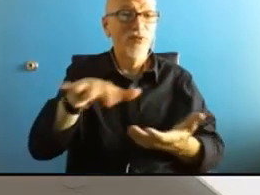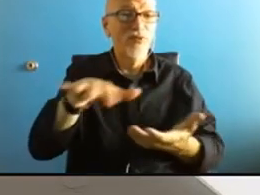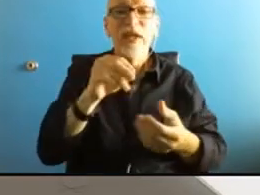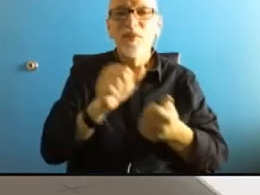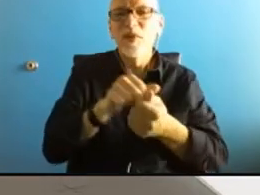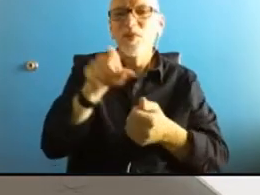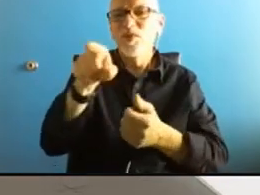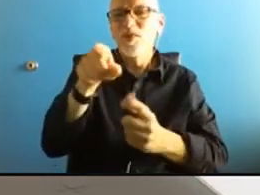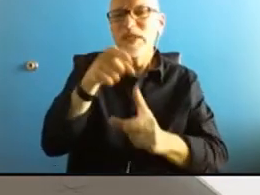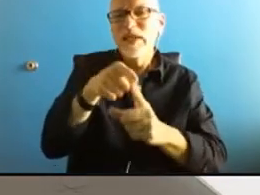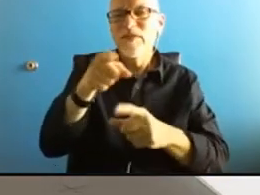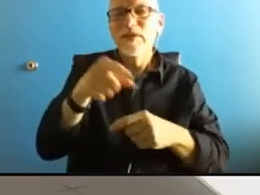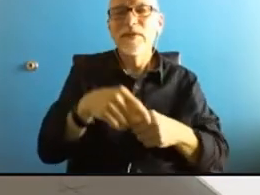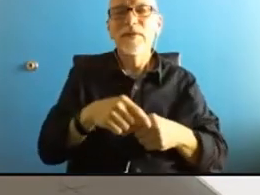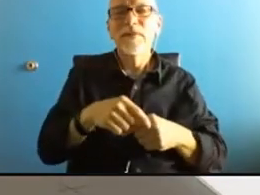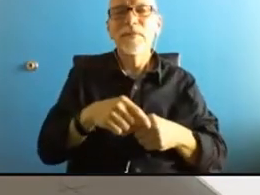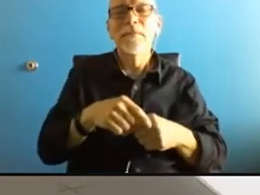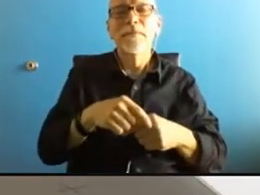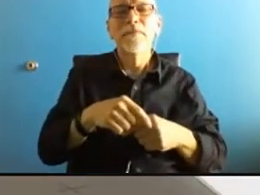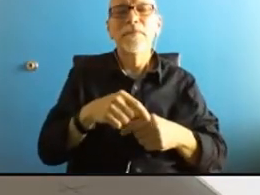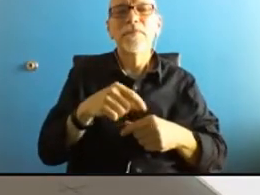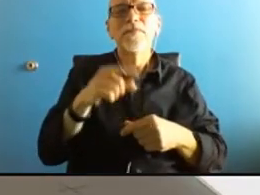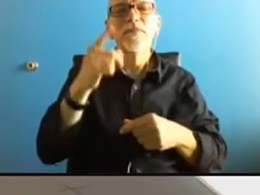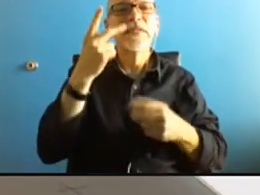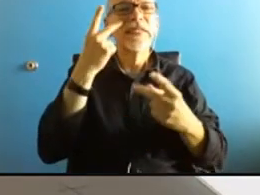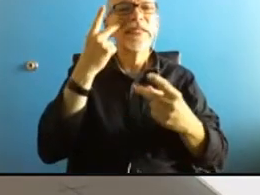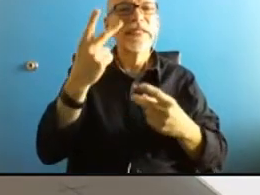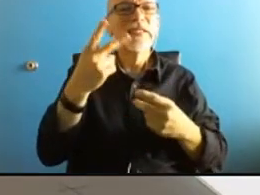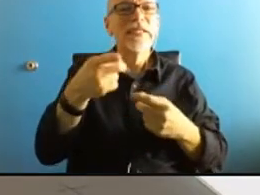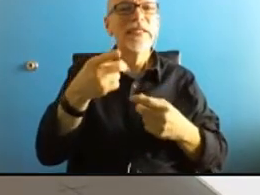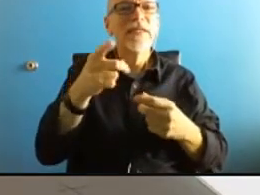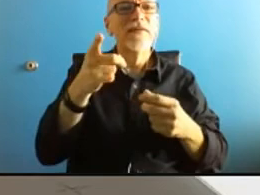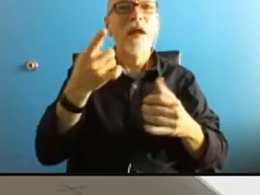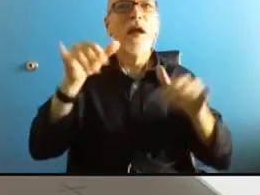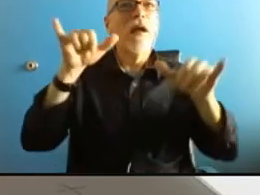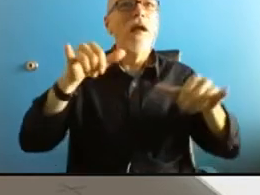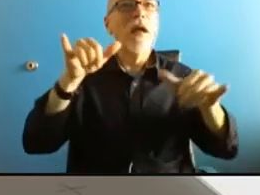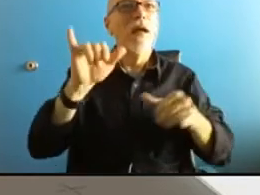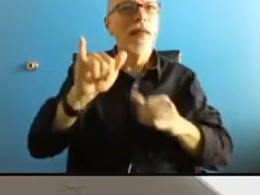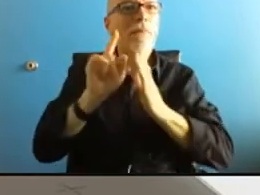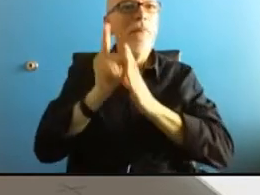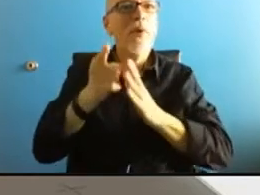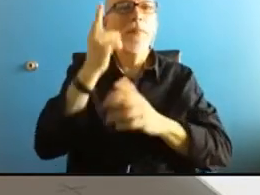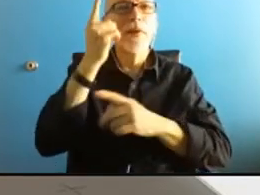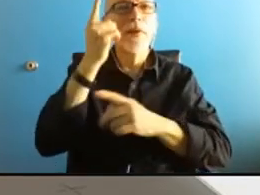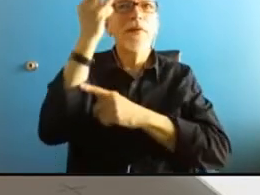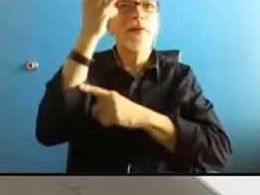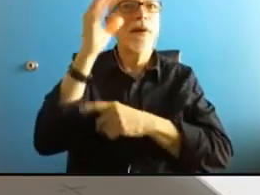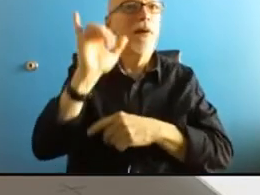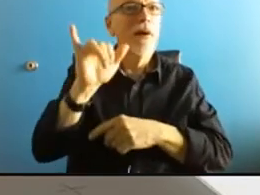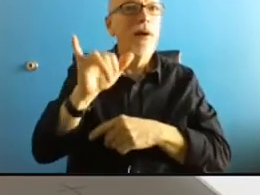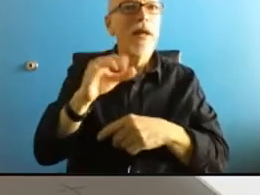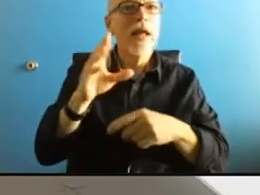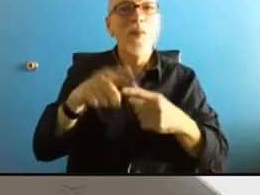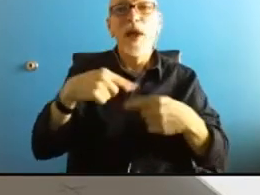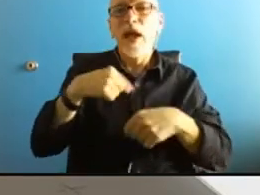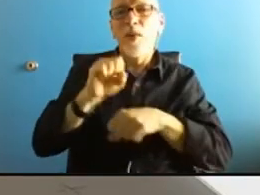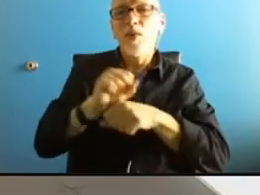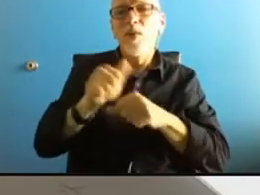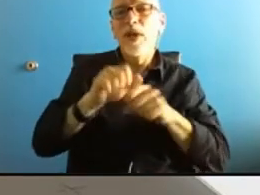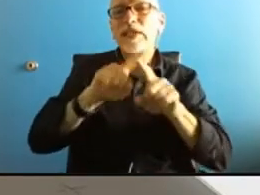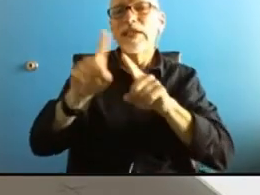specifically, was, seeing that aha moment happen. And for me in my career, when I work with